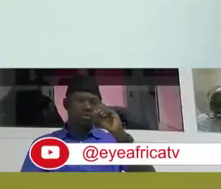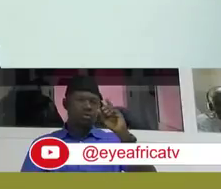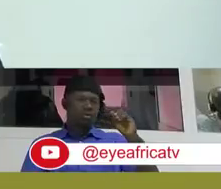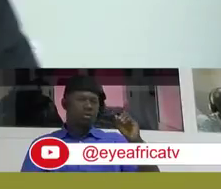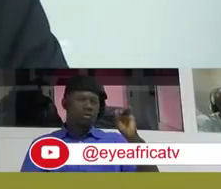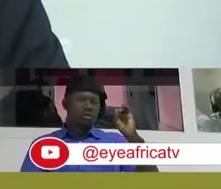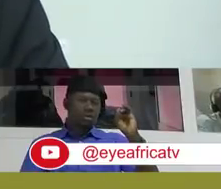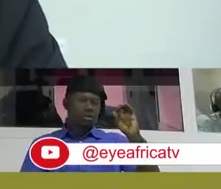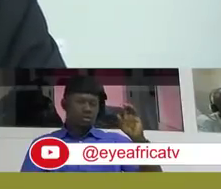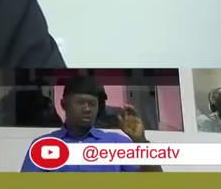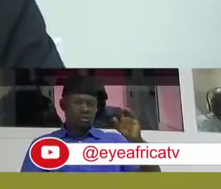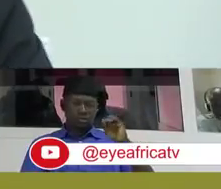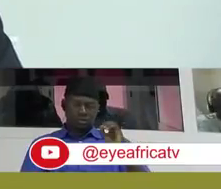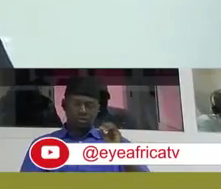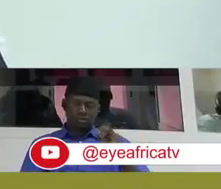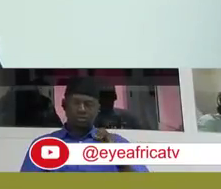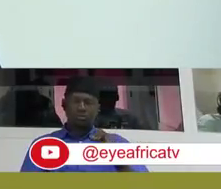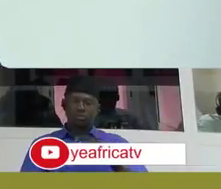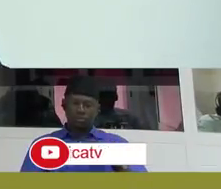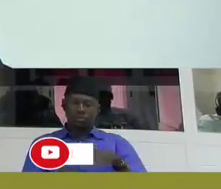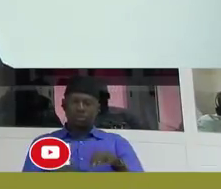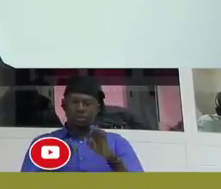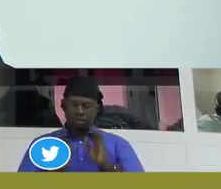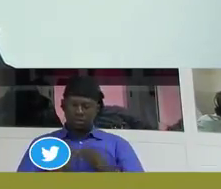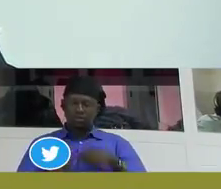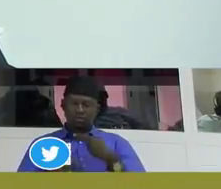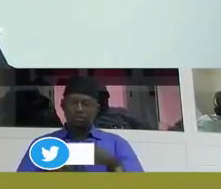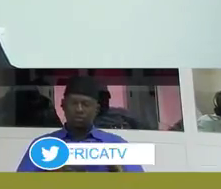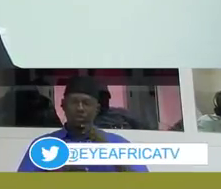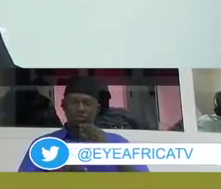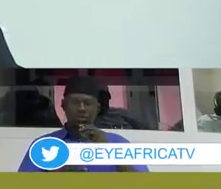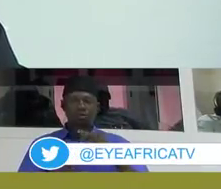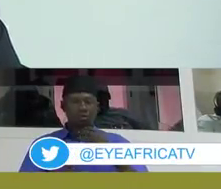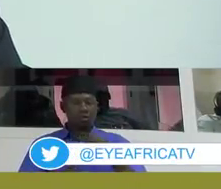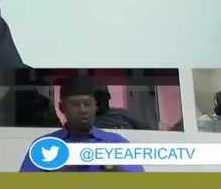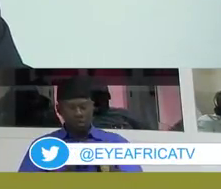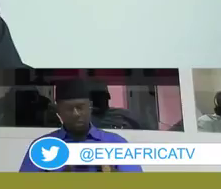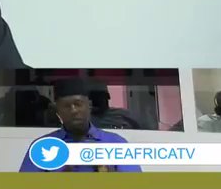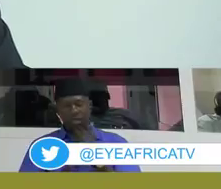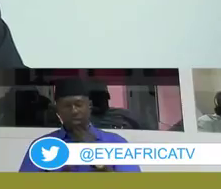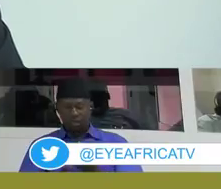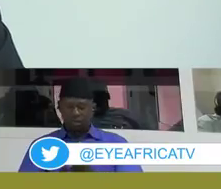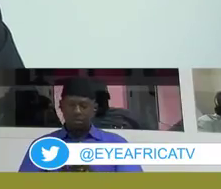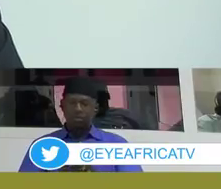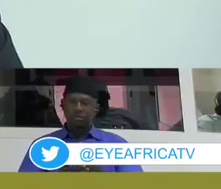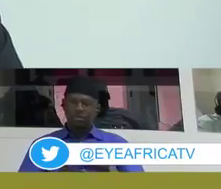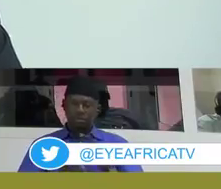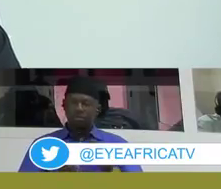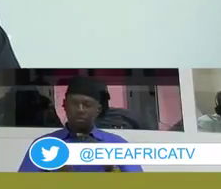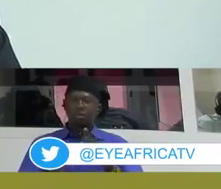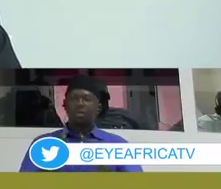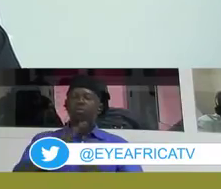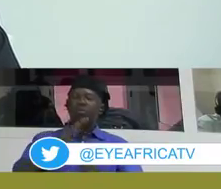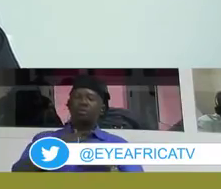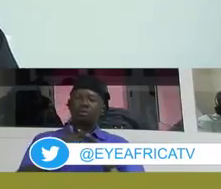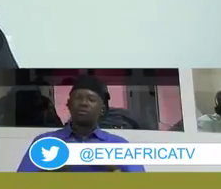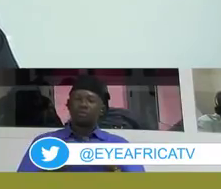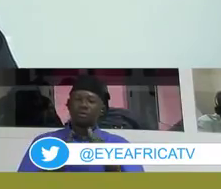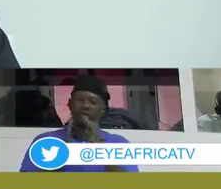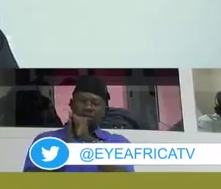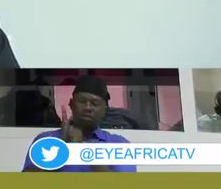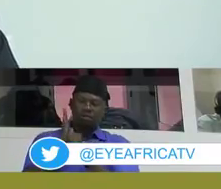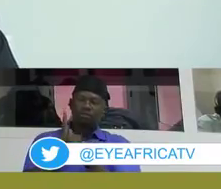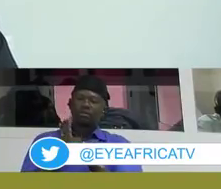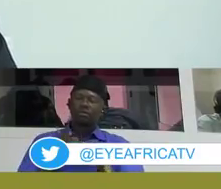Notice taken of your request, pursuant to the relevant provisions of the Act, the